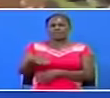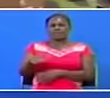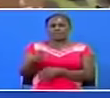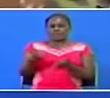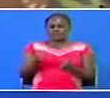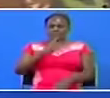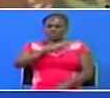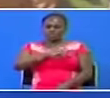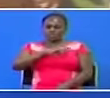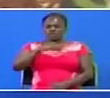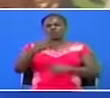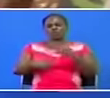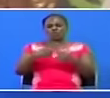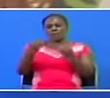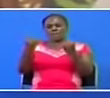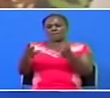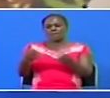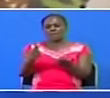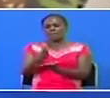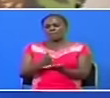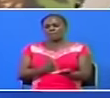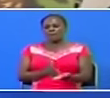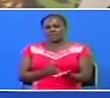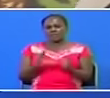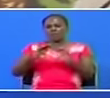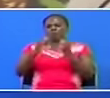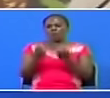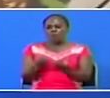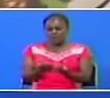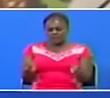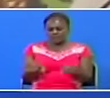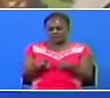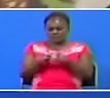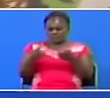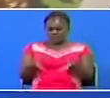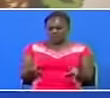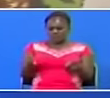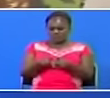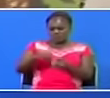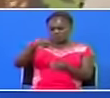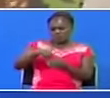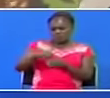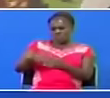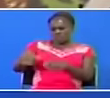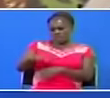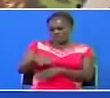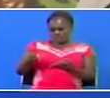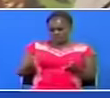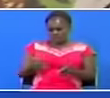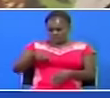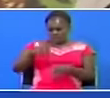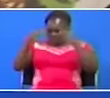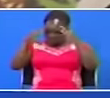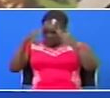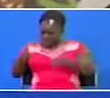These missions are still continuing in many parts of the world as it is today, and even within our region. We are